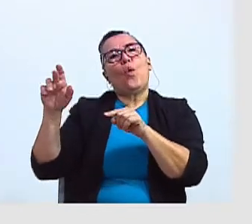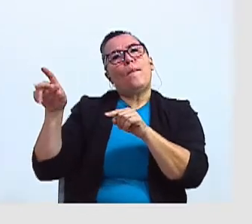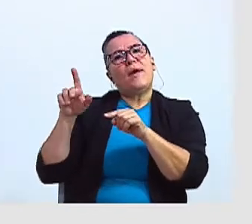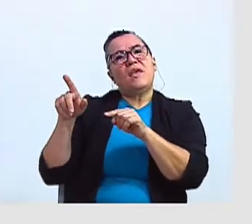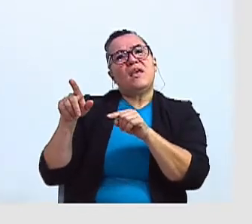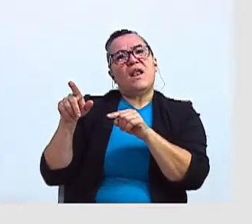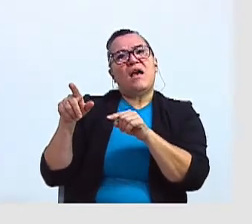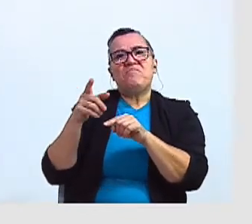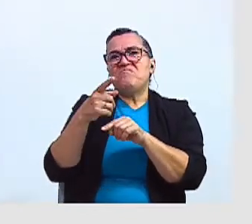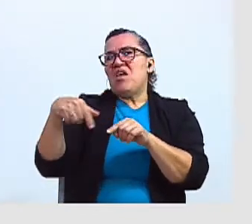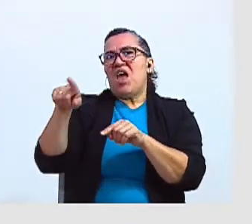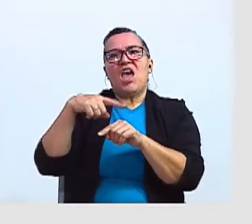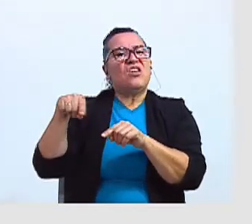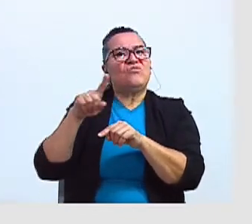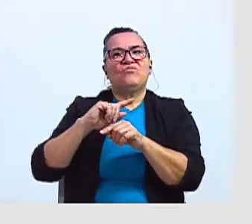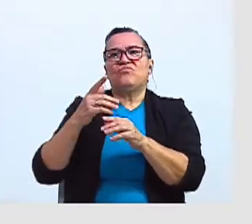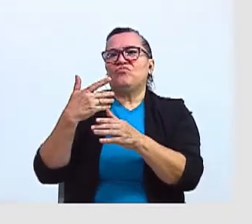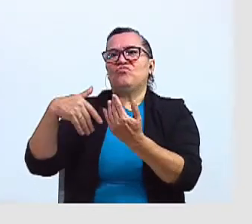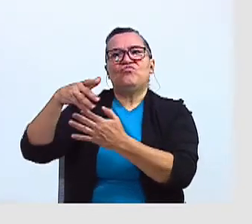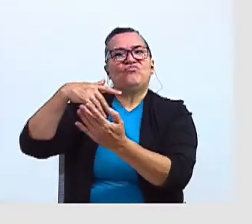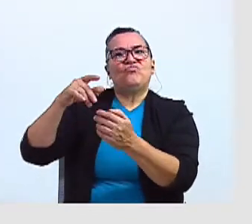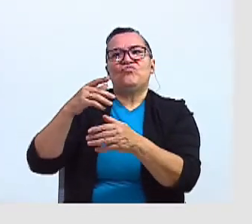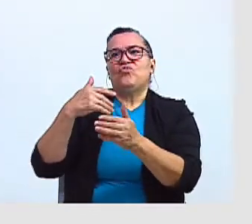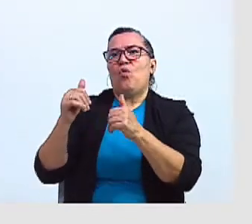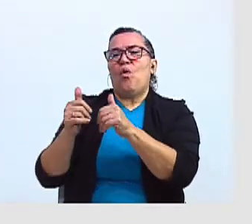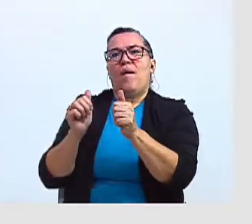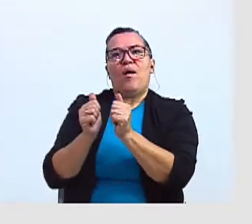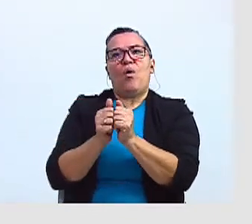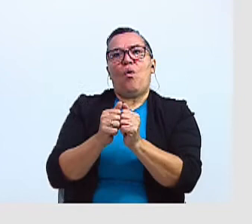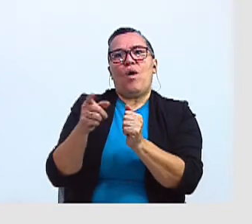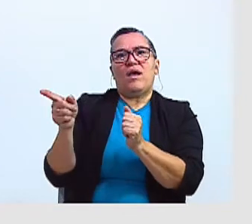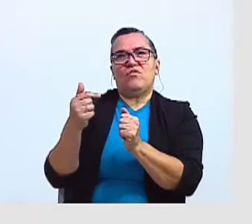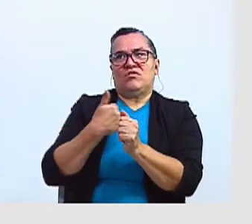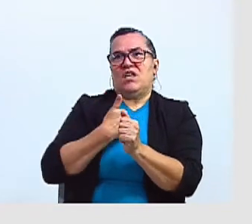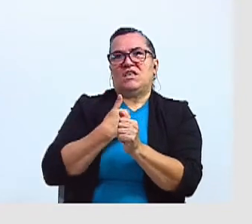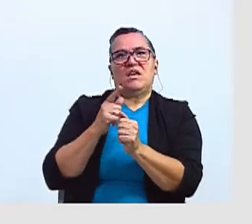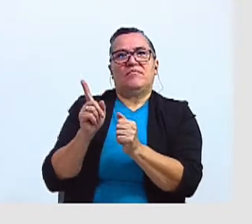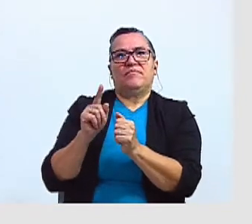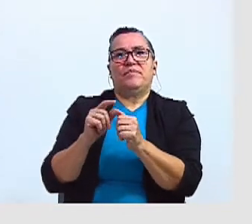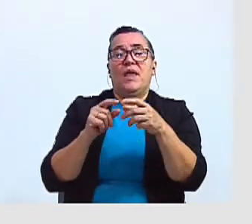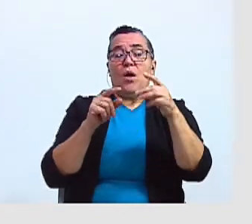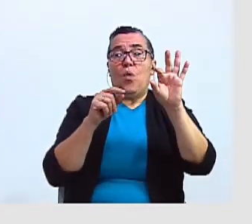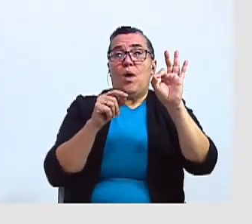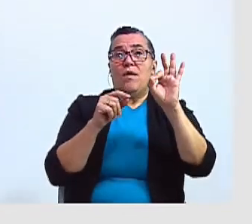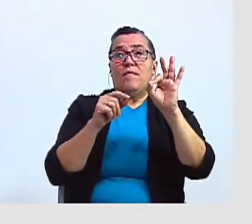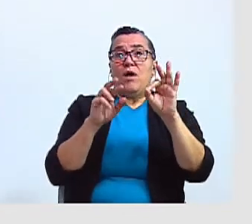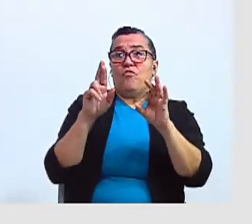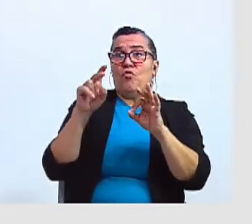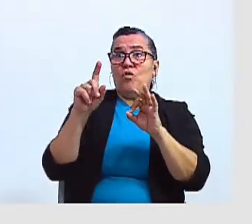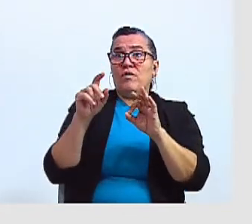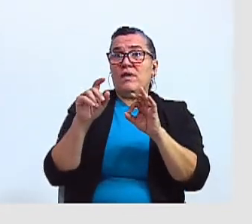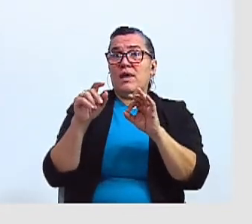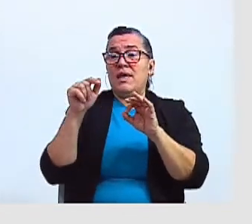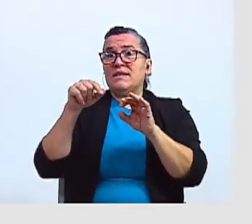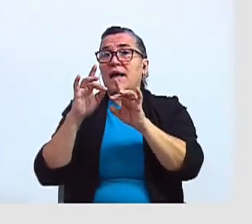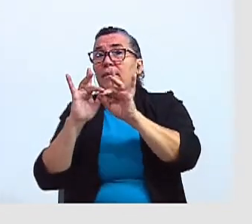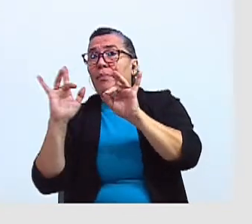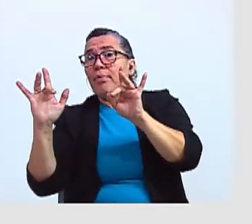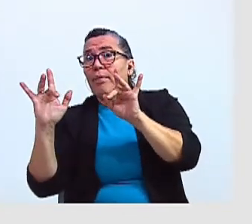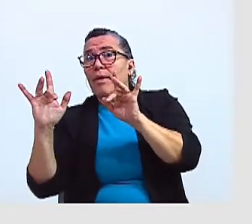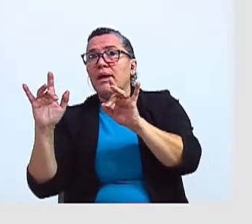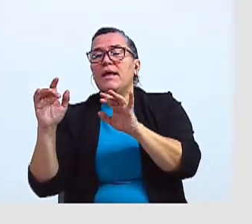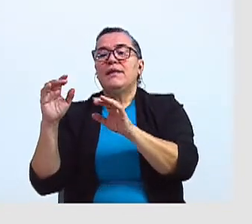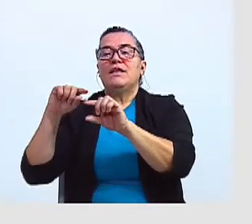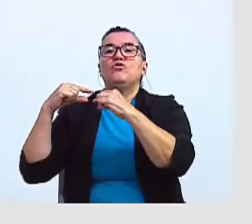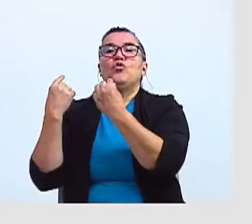them. Then we have Rudy was of the theater group. And number